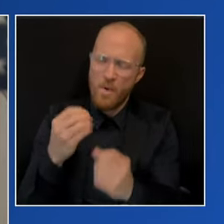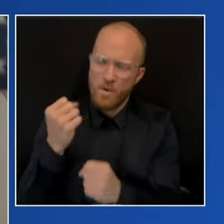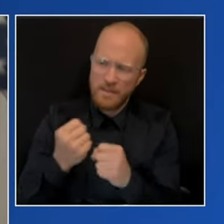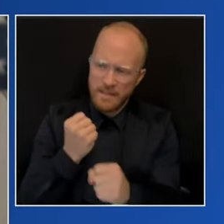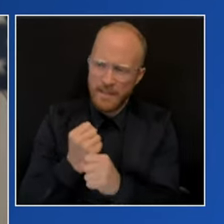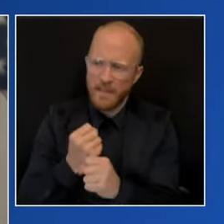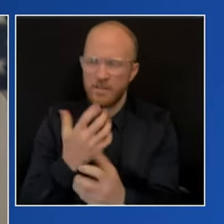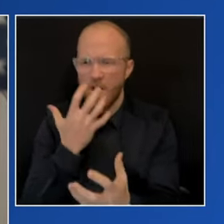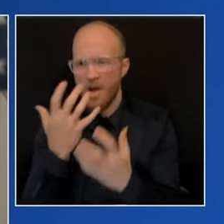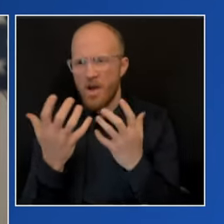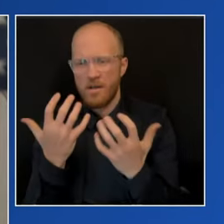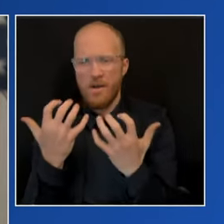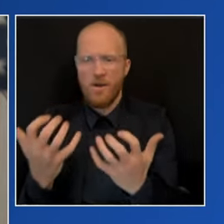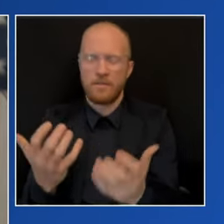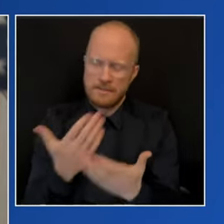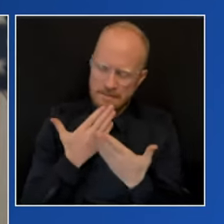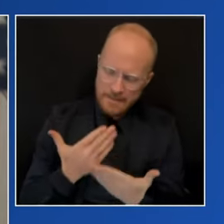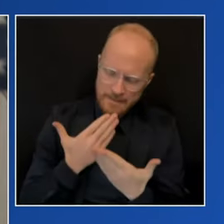Thank you.